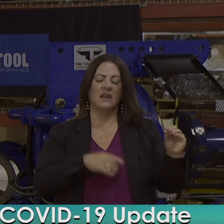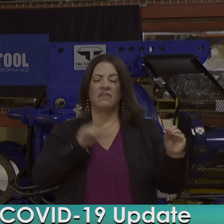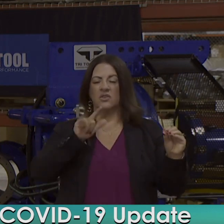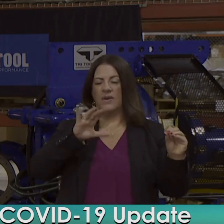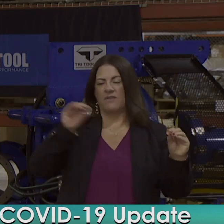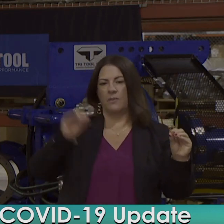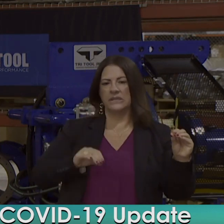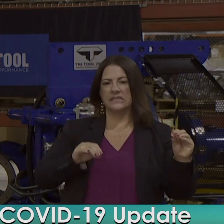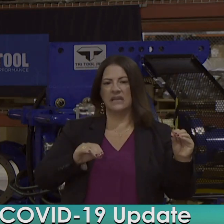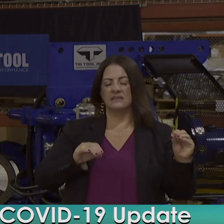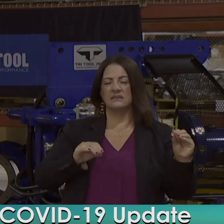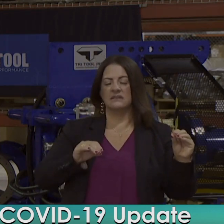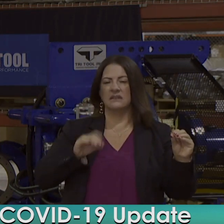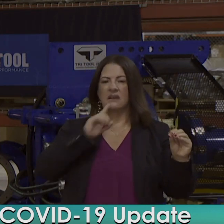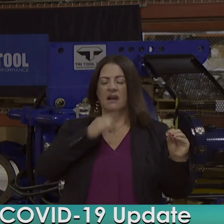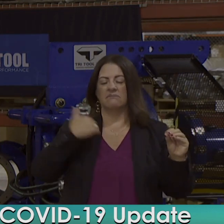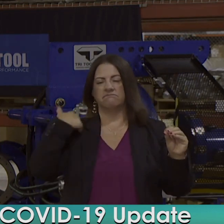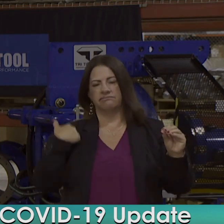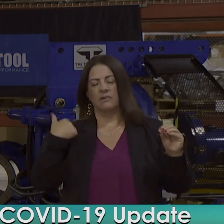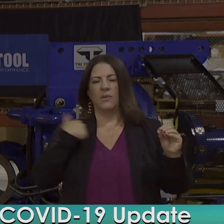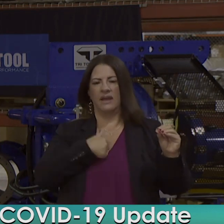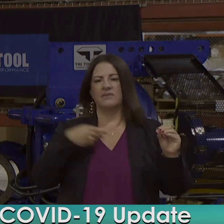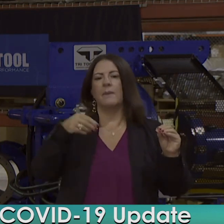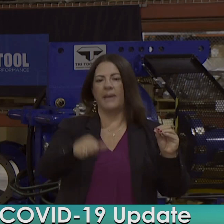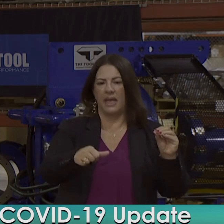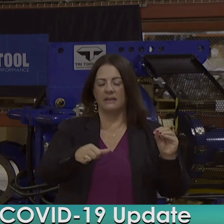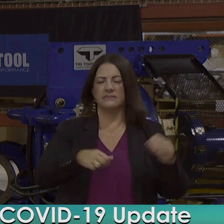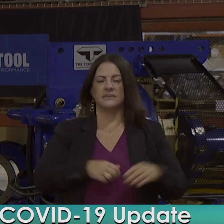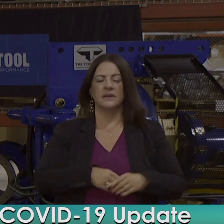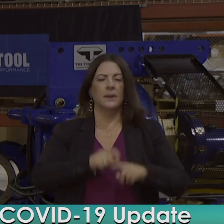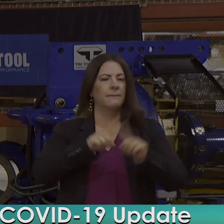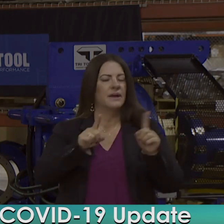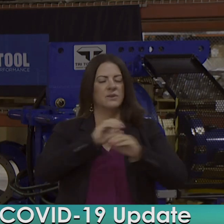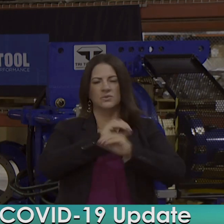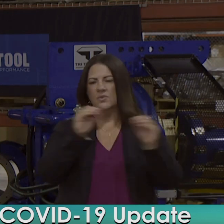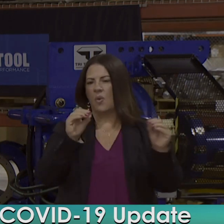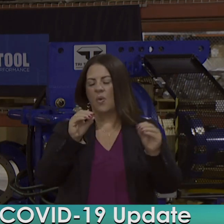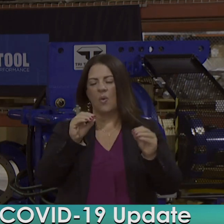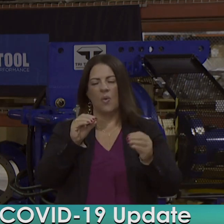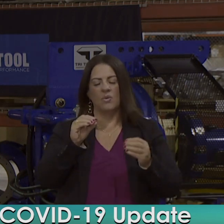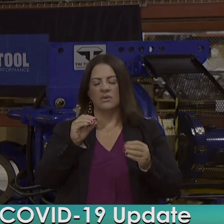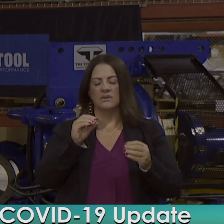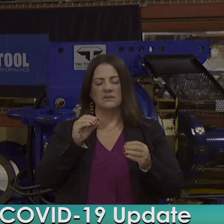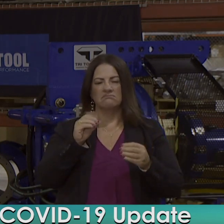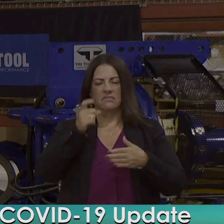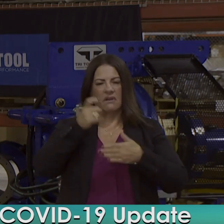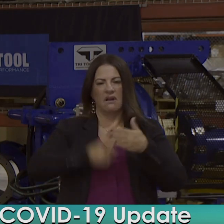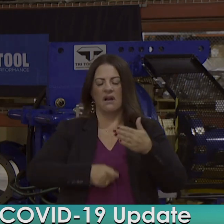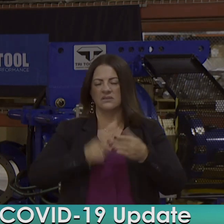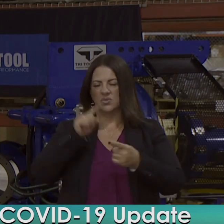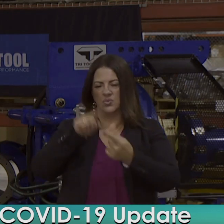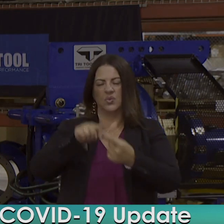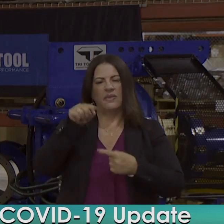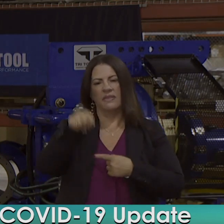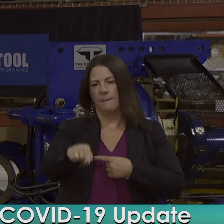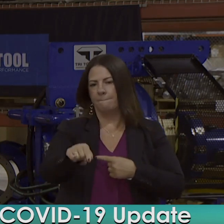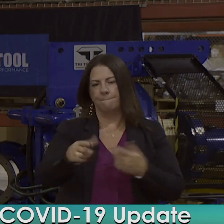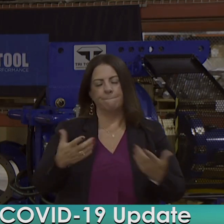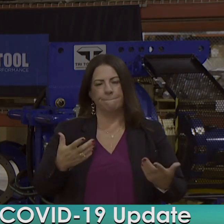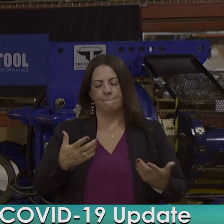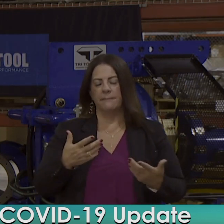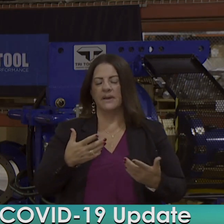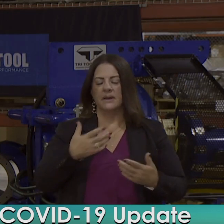costs are borne by the state and local government. There's no cost that we are assessing related to